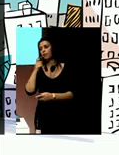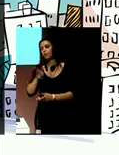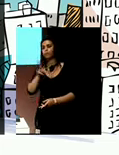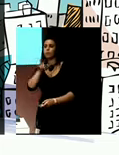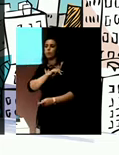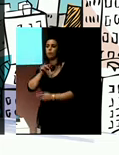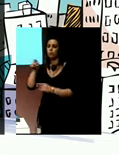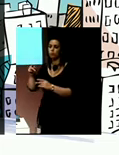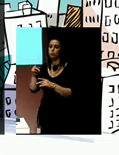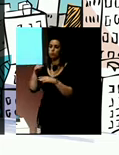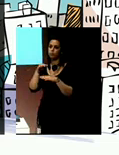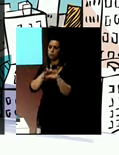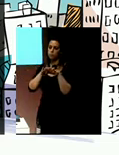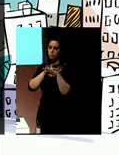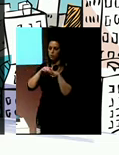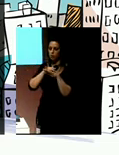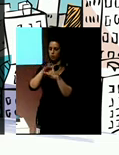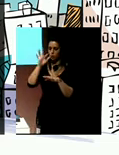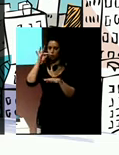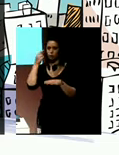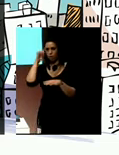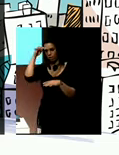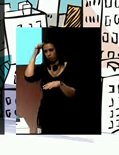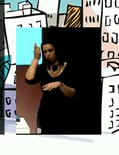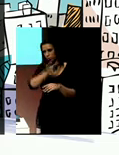by the French Ministry of Culture and Education